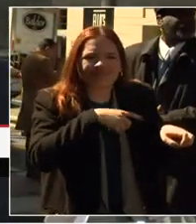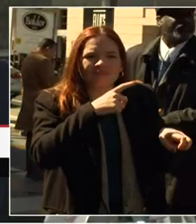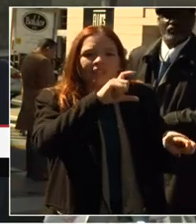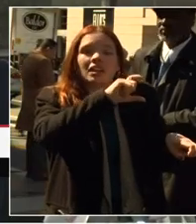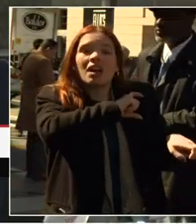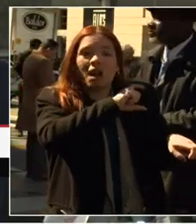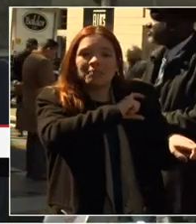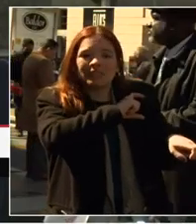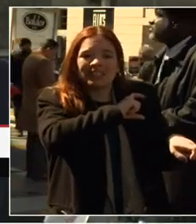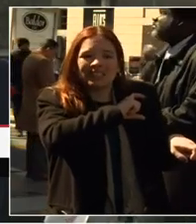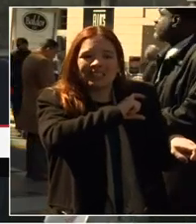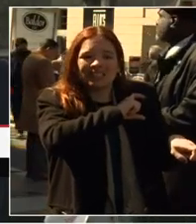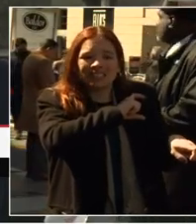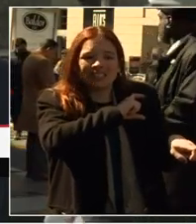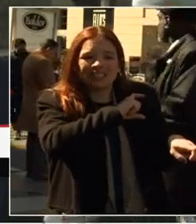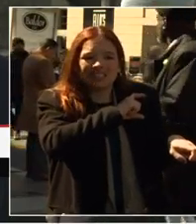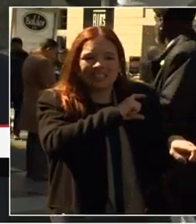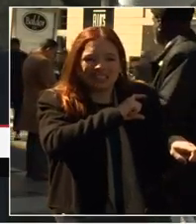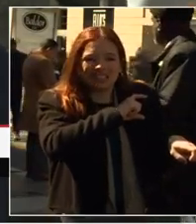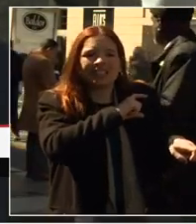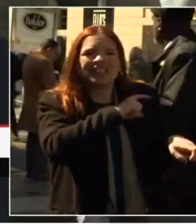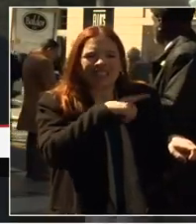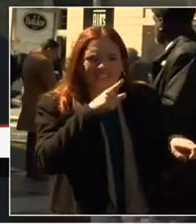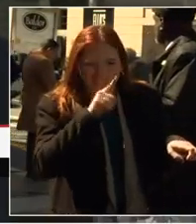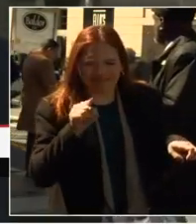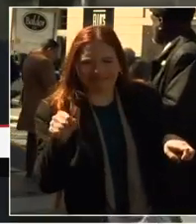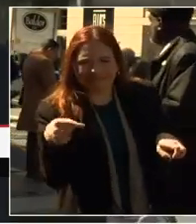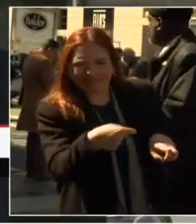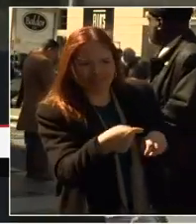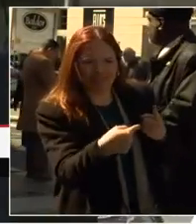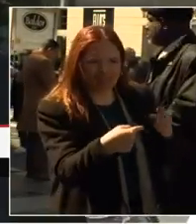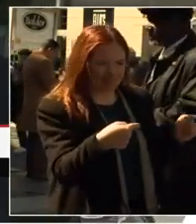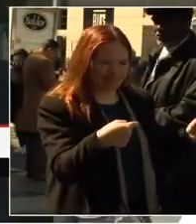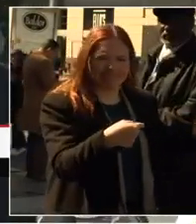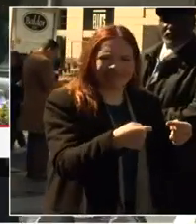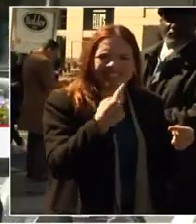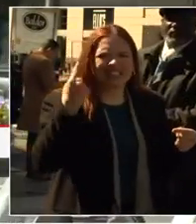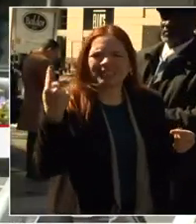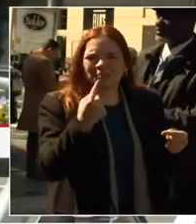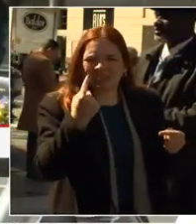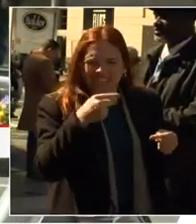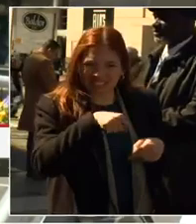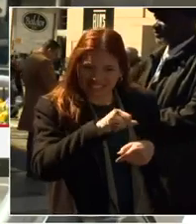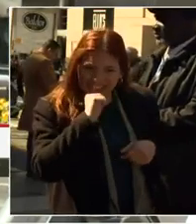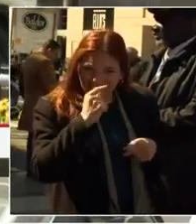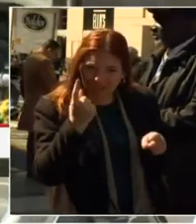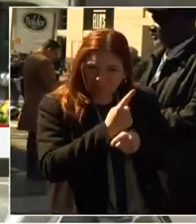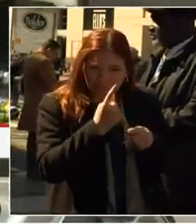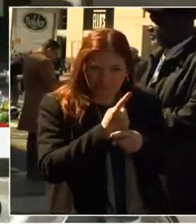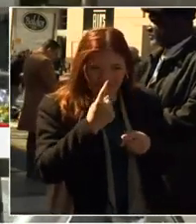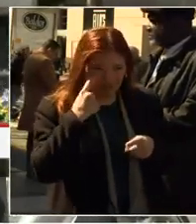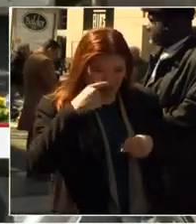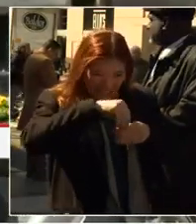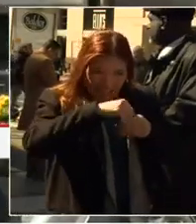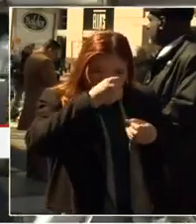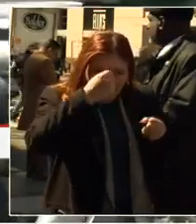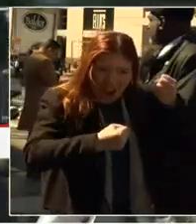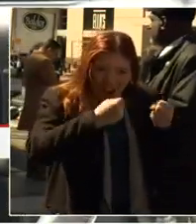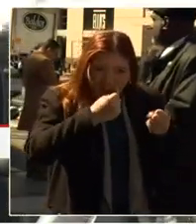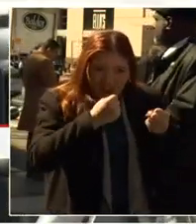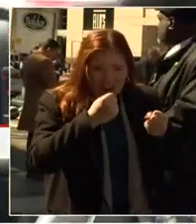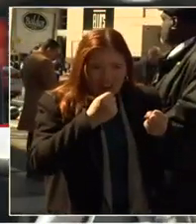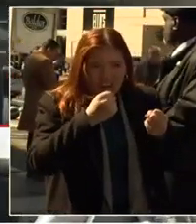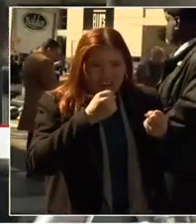side. Do you feel that this was appropriate here, that a person in a vehicle, in a suspect vehicle, will be addressed this way while